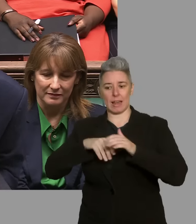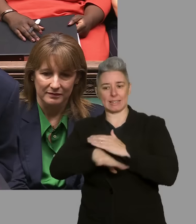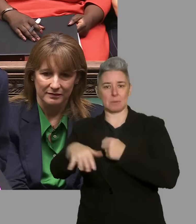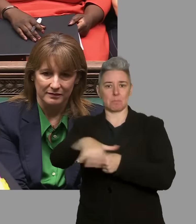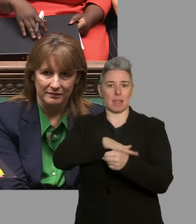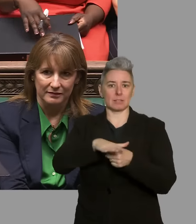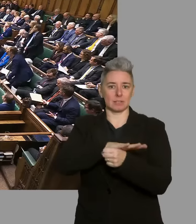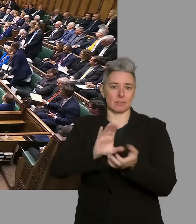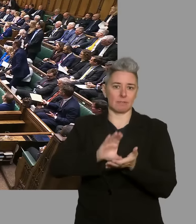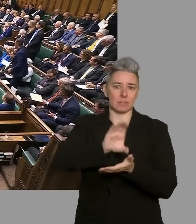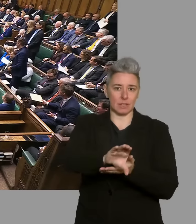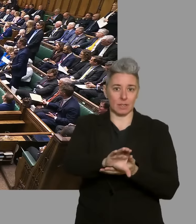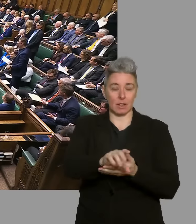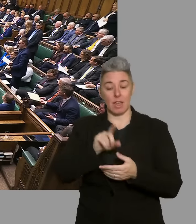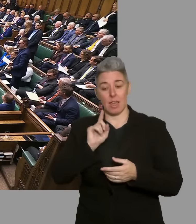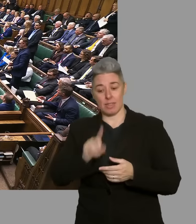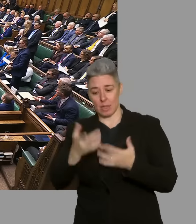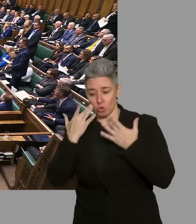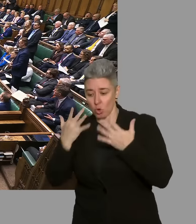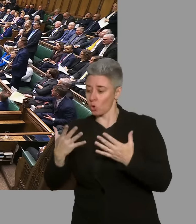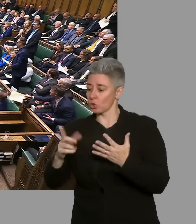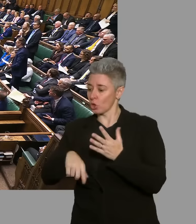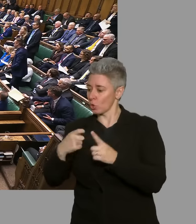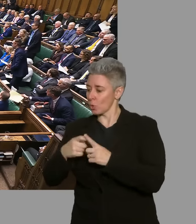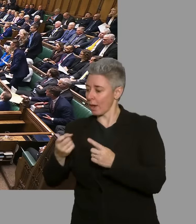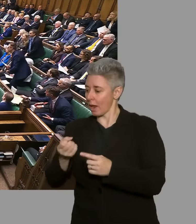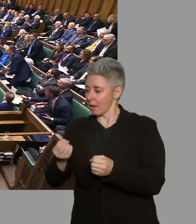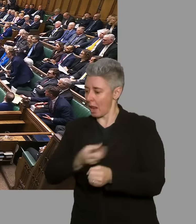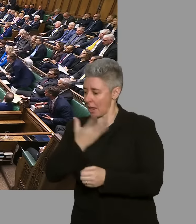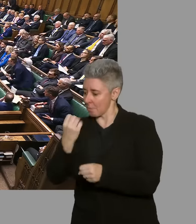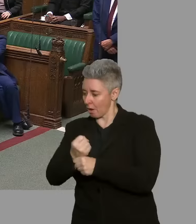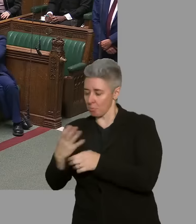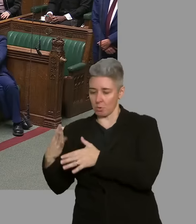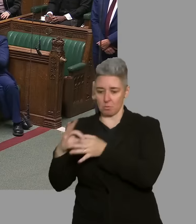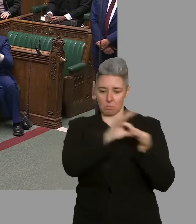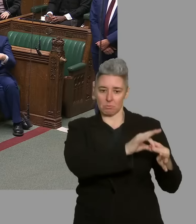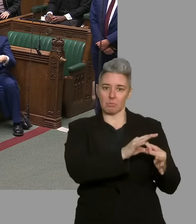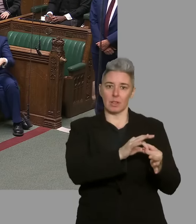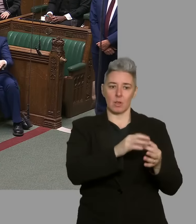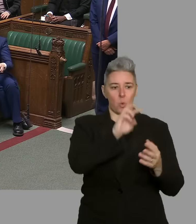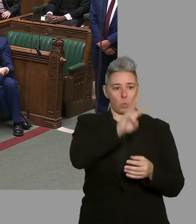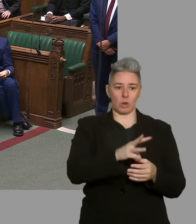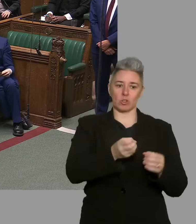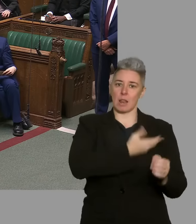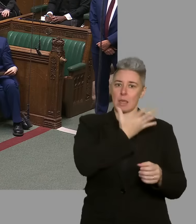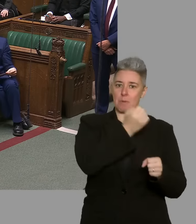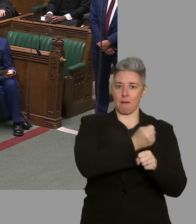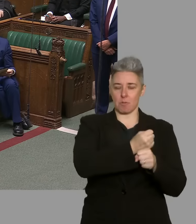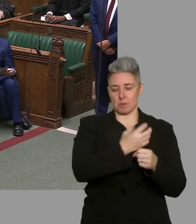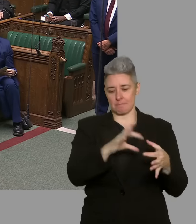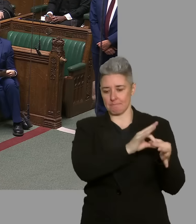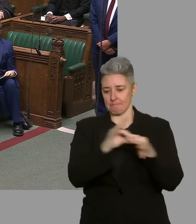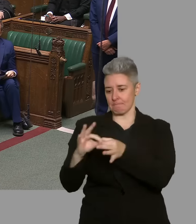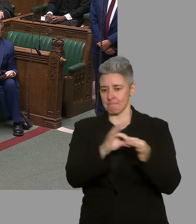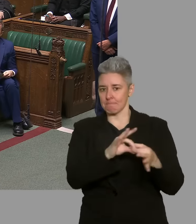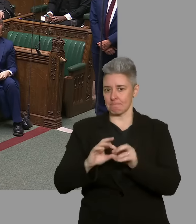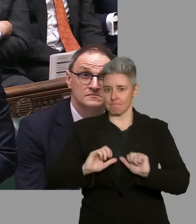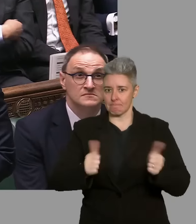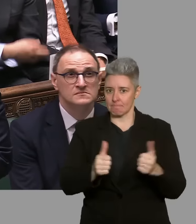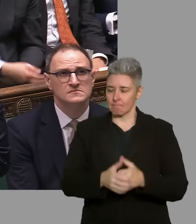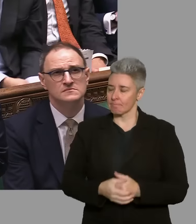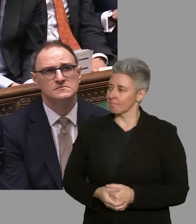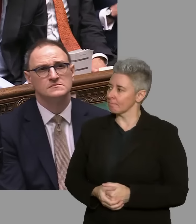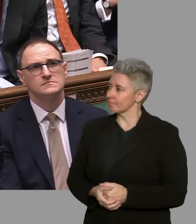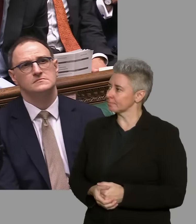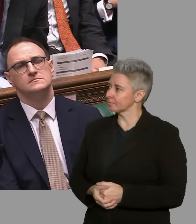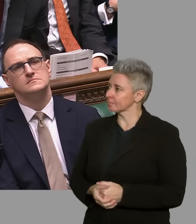Cardiff. Max Wilkinson. Thank you, Mr. Speaker. Maternity services are a vital part of women's healthcare, but sadly too many